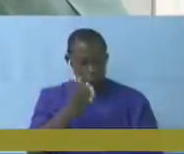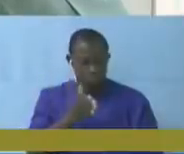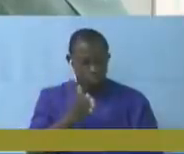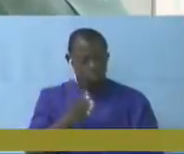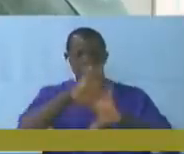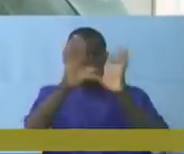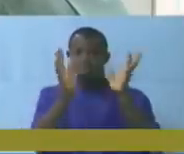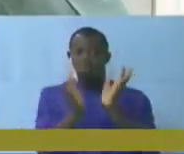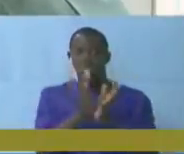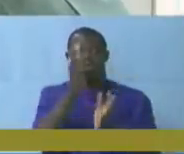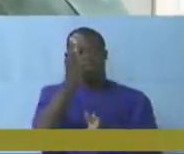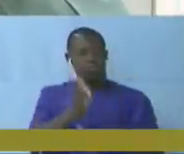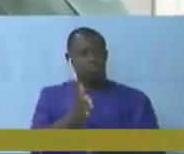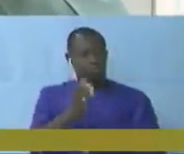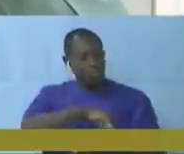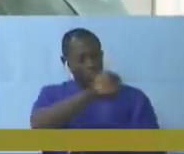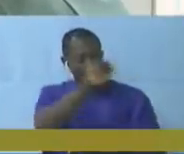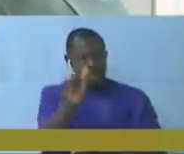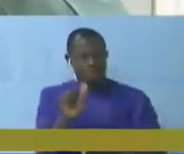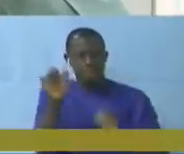I'll speak the truth. The whole truth.